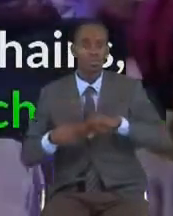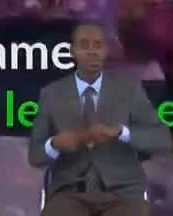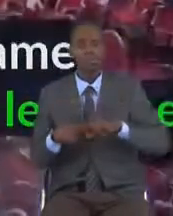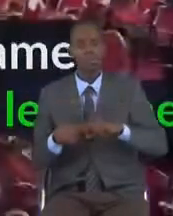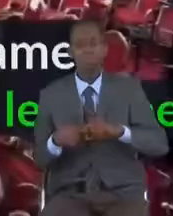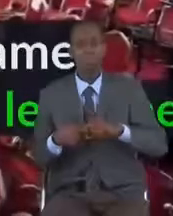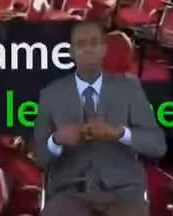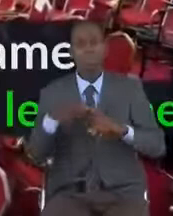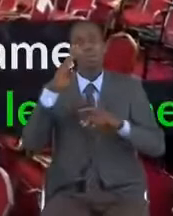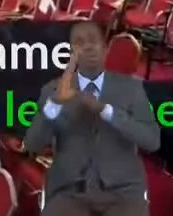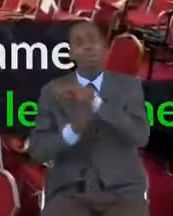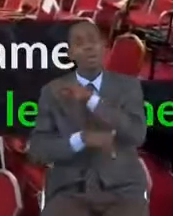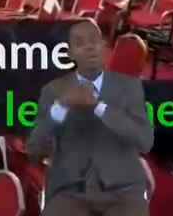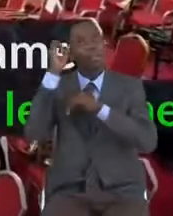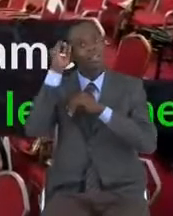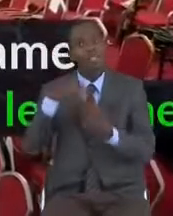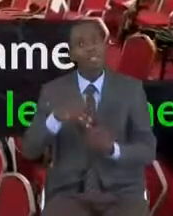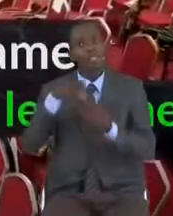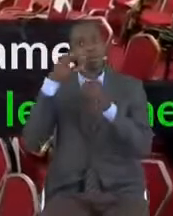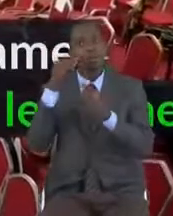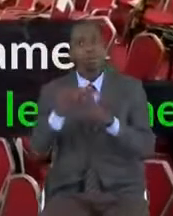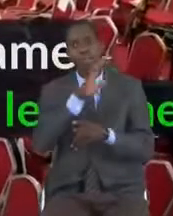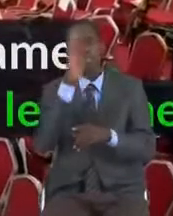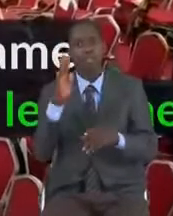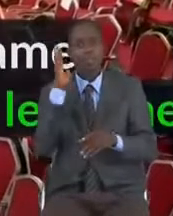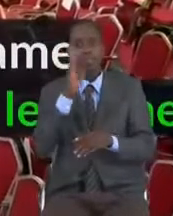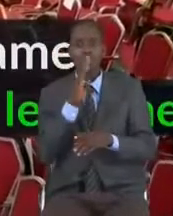nations wide. Never be the same.